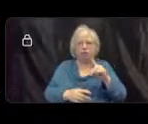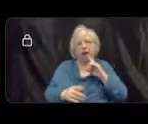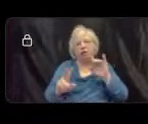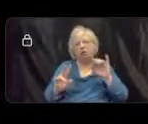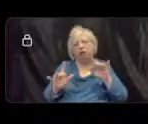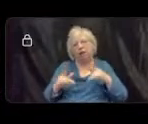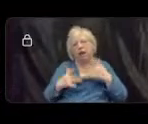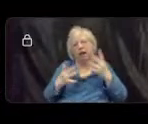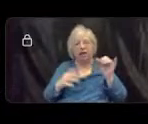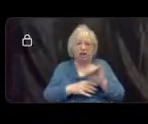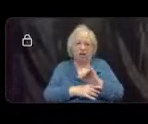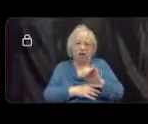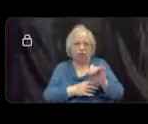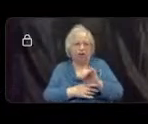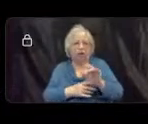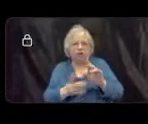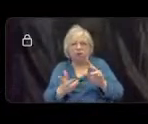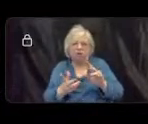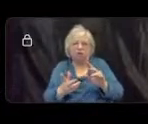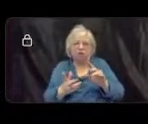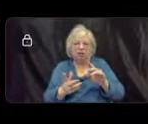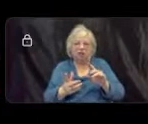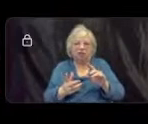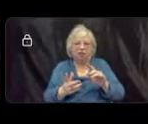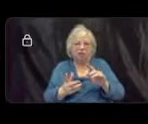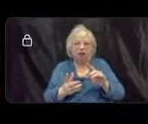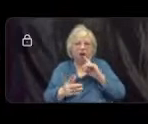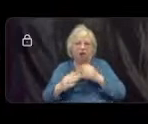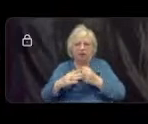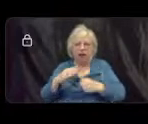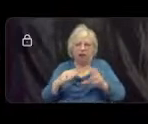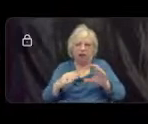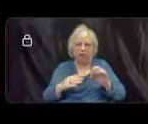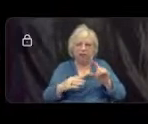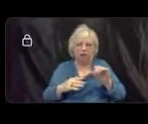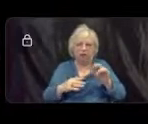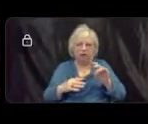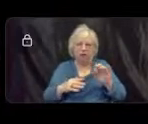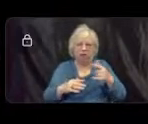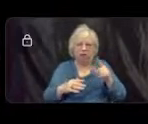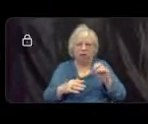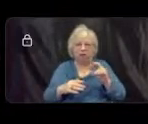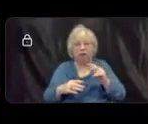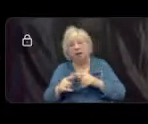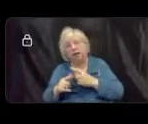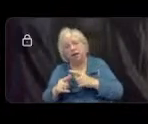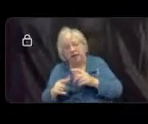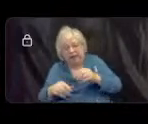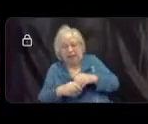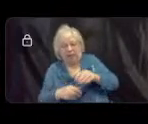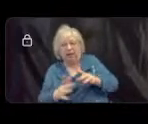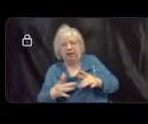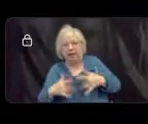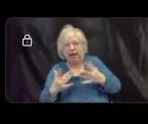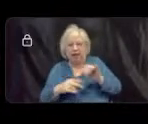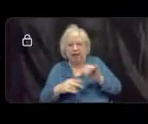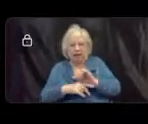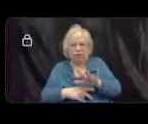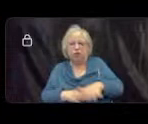in type or have been to the south of Colonel Glenn within the light industrial area.